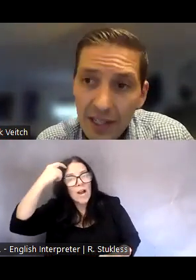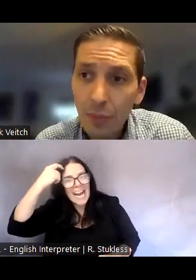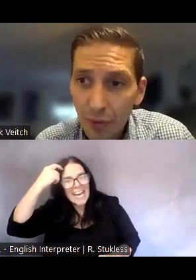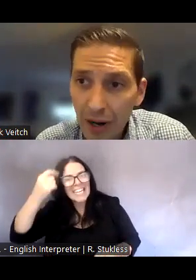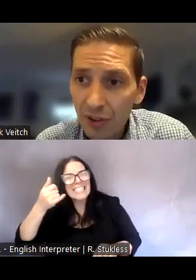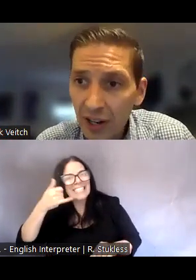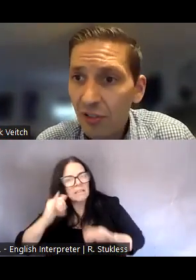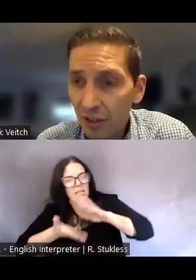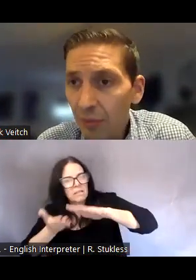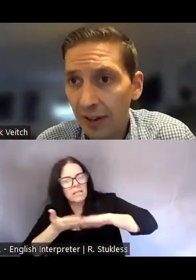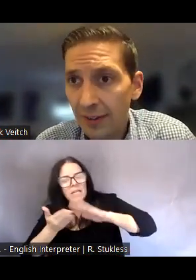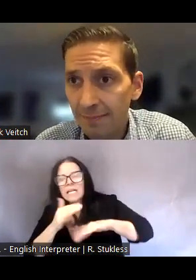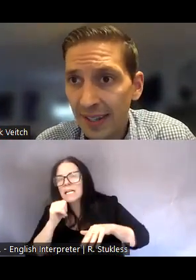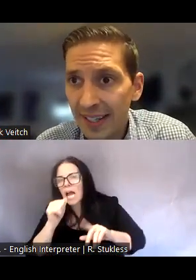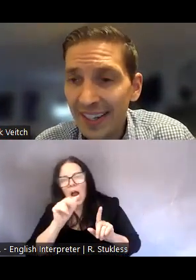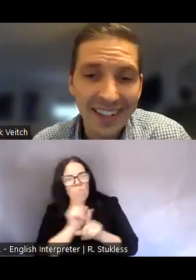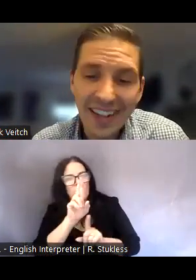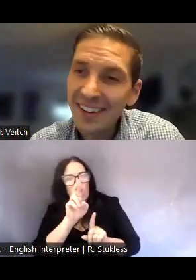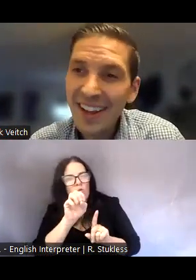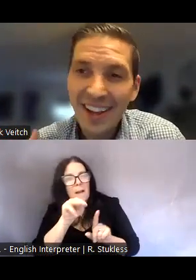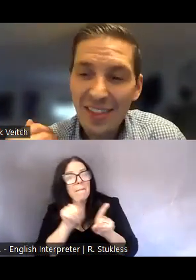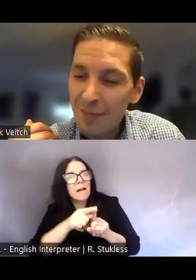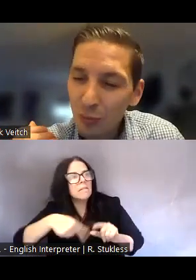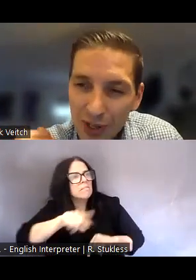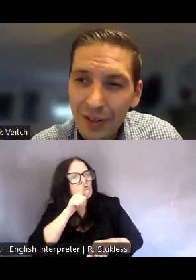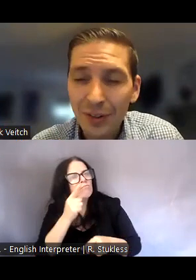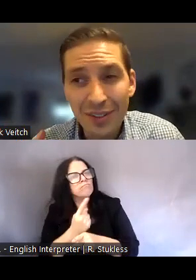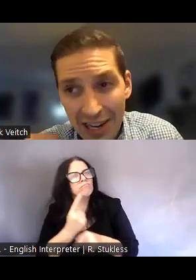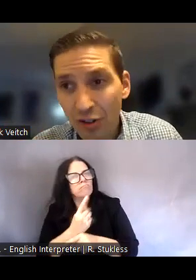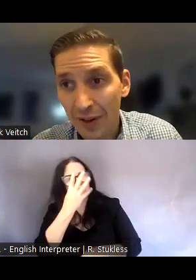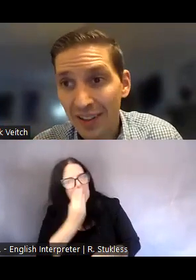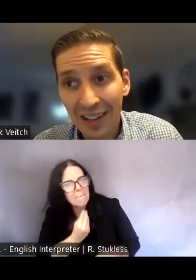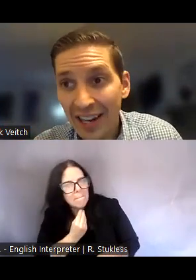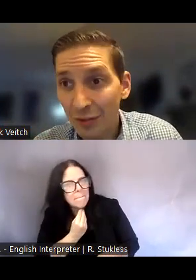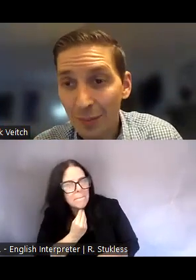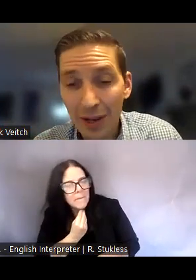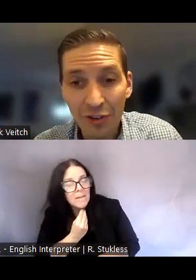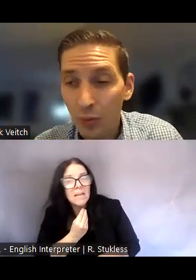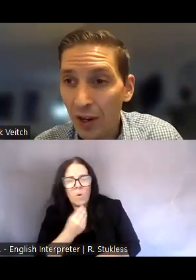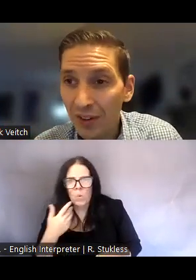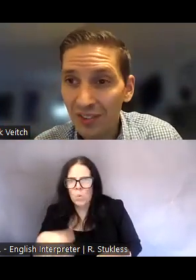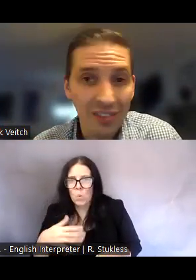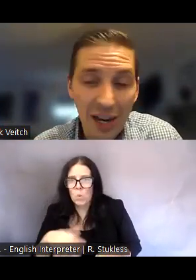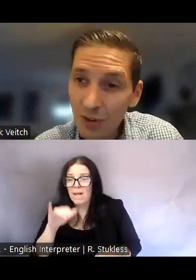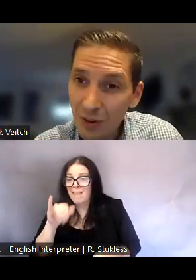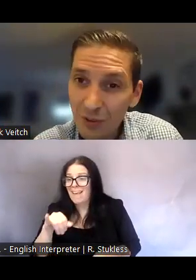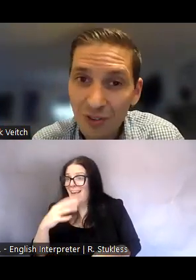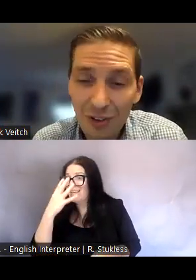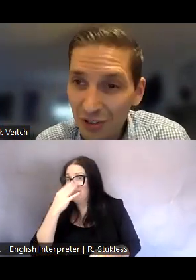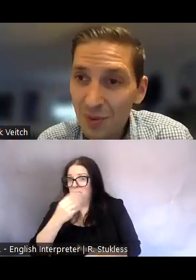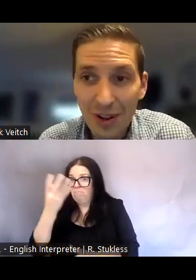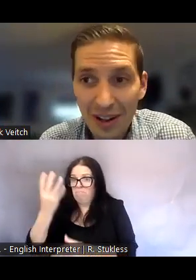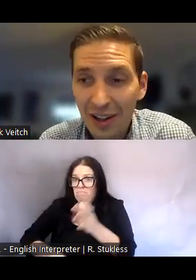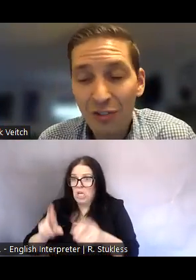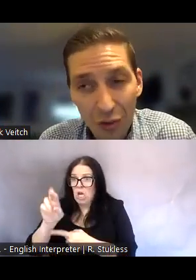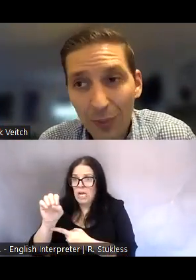same deep REM stage sleep cycle. Again, the real detriment that lack of sleep has on your wellness, tied with